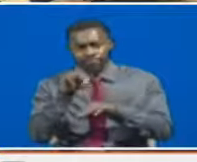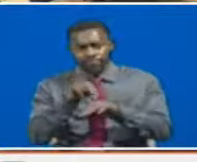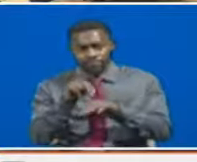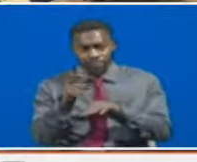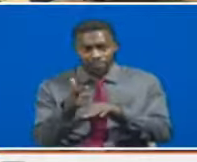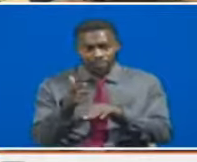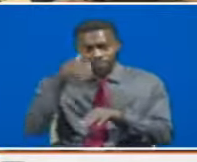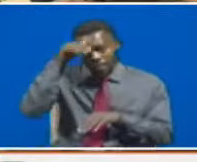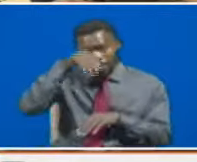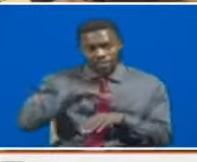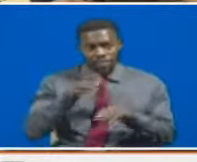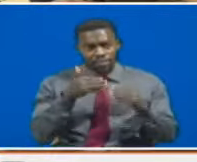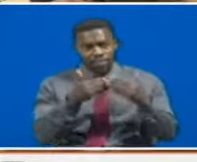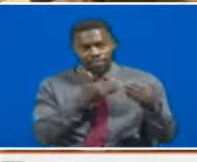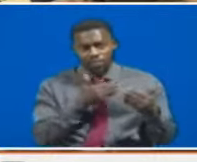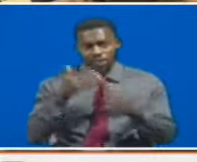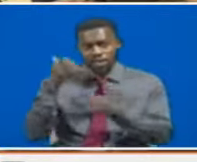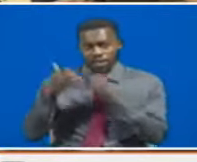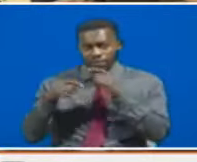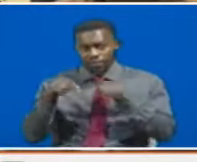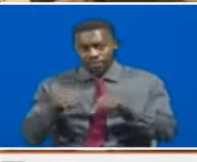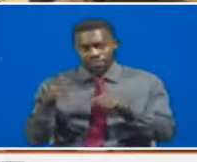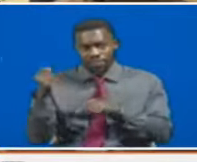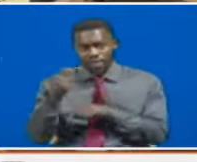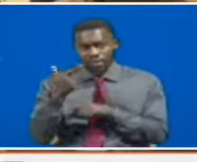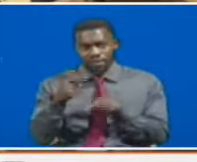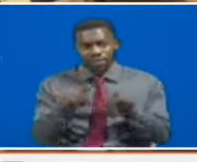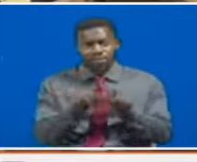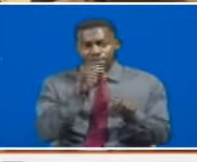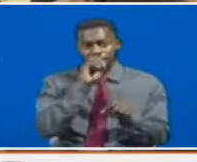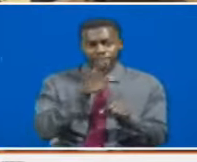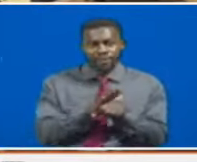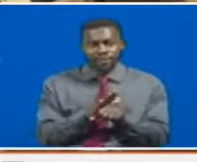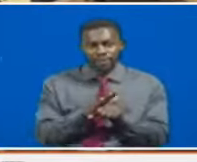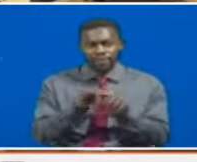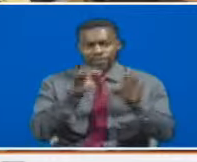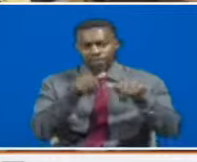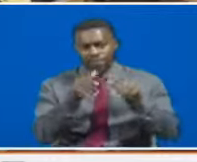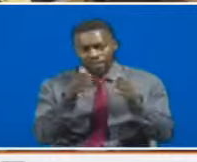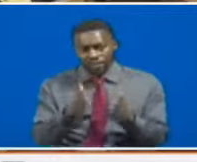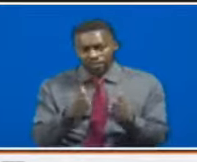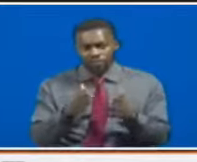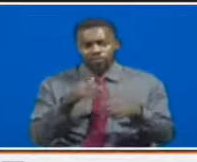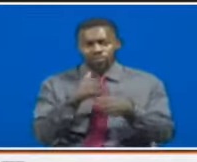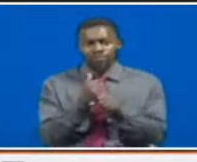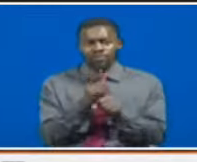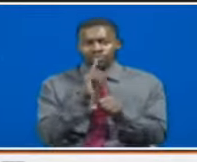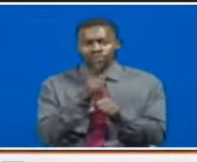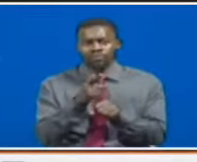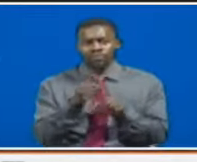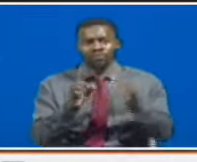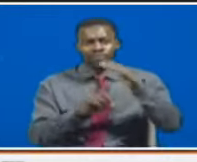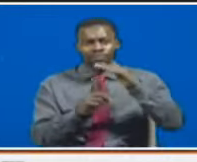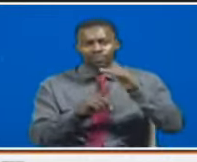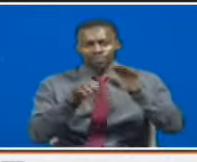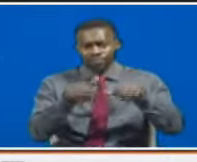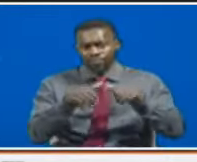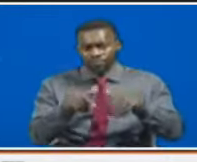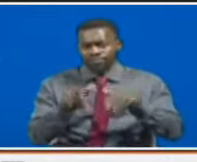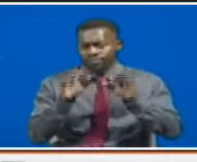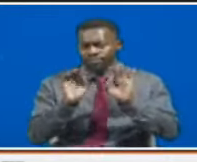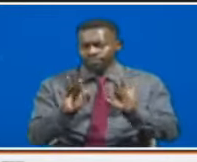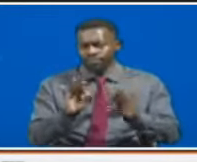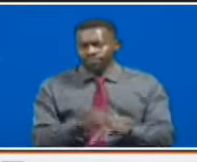before the end of May and assured farmers of streamlining the Ministry of Agriculture. Compensation must not come from